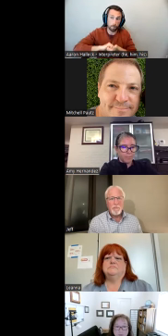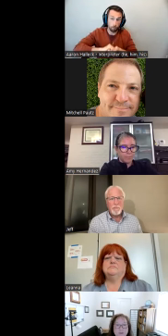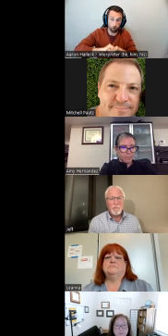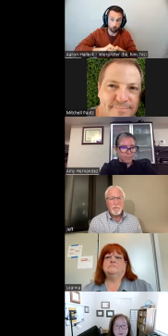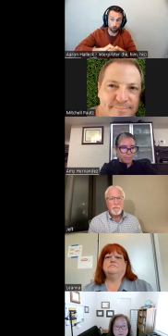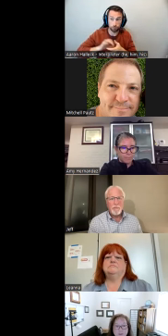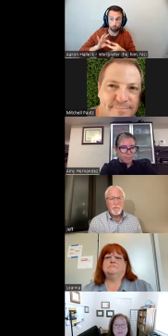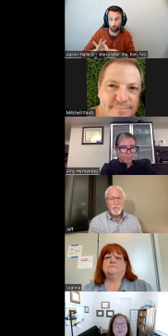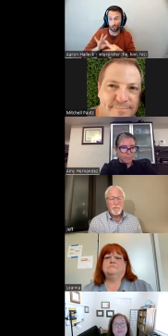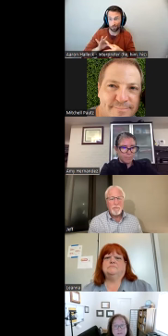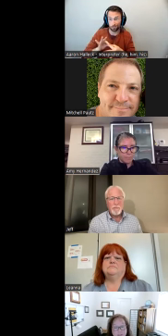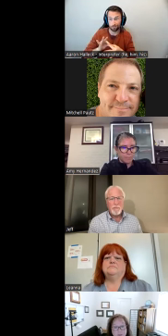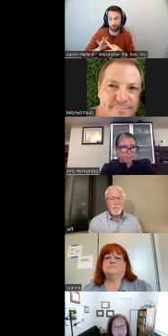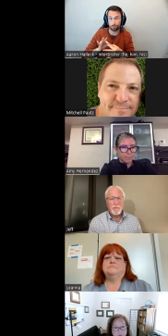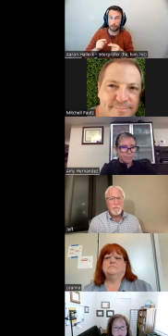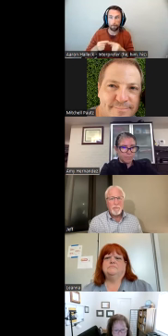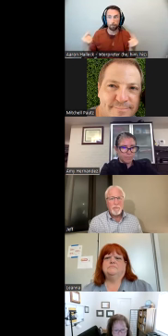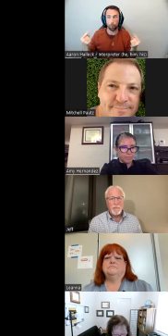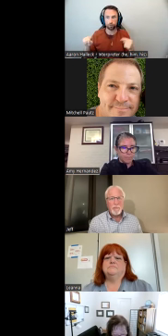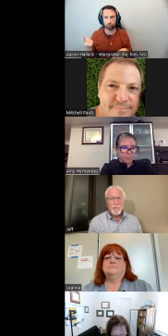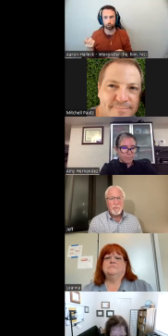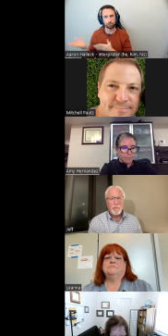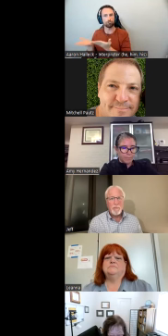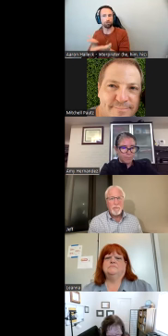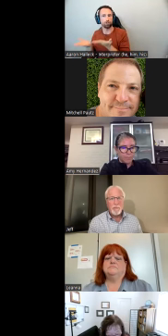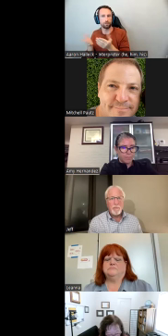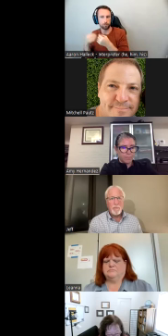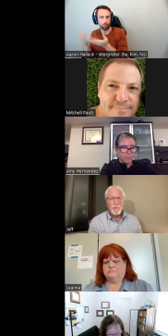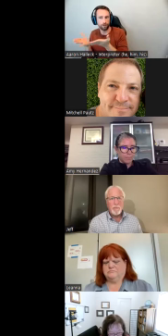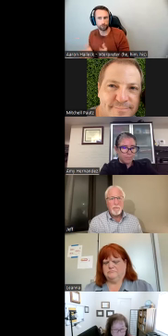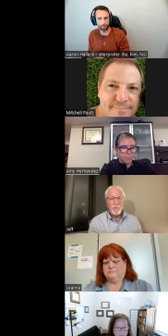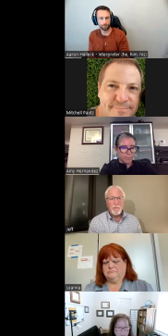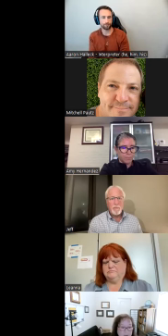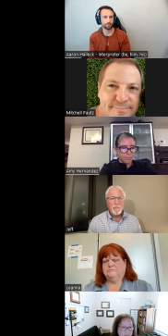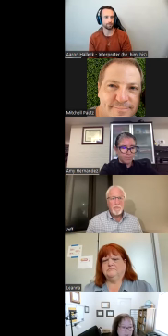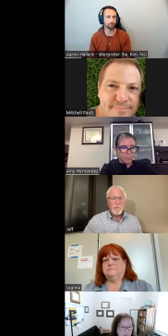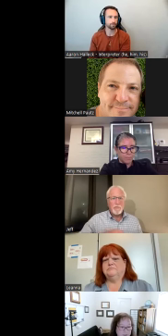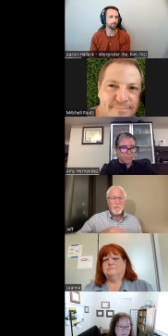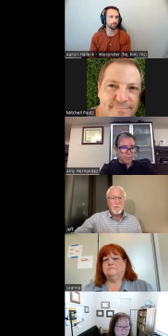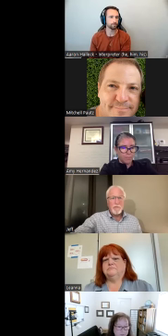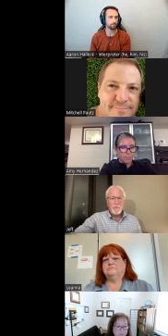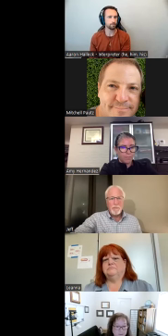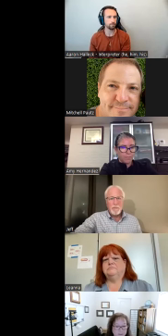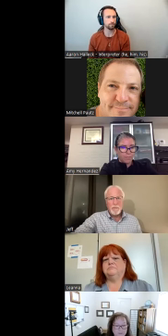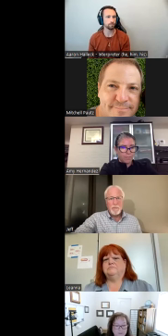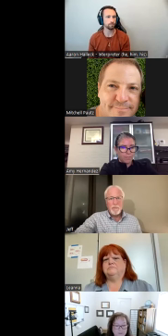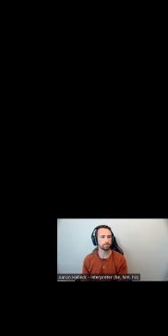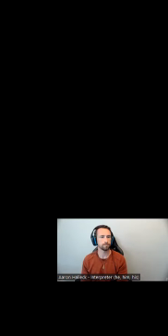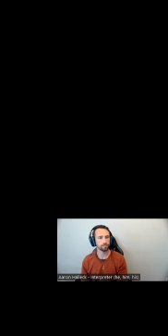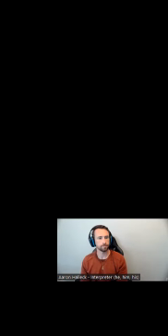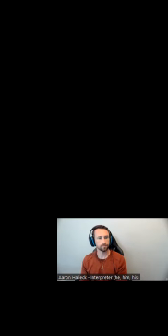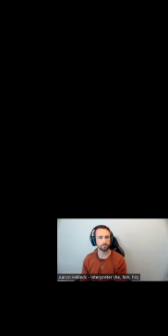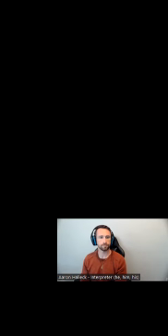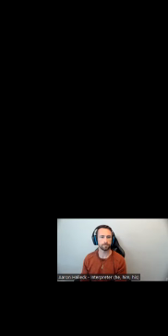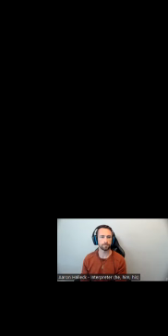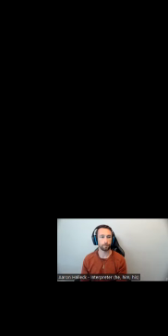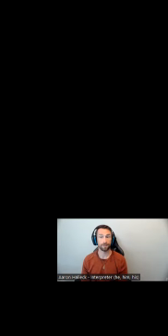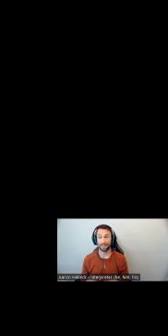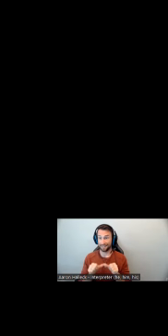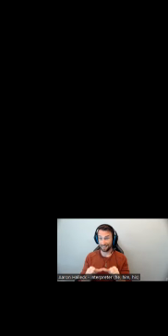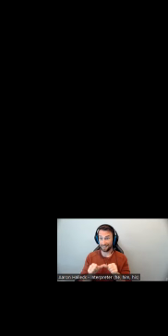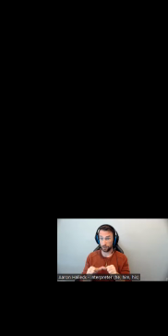relationship with them, as opposed to just simply a service provider. And then putting continuous improvement out in front all the time is